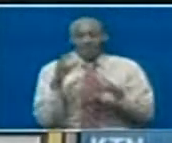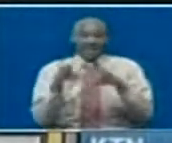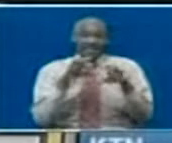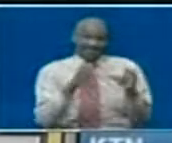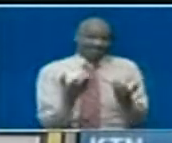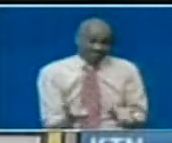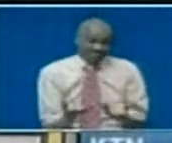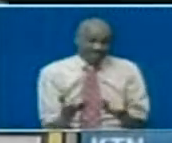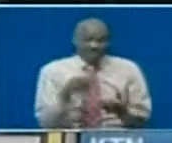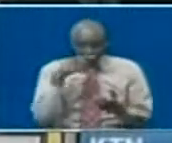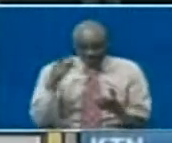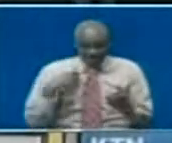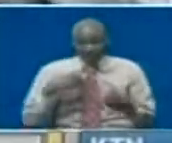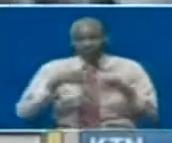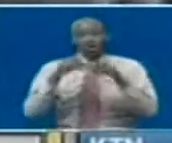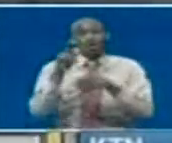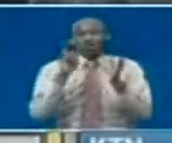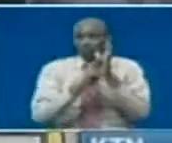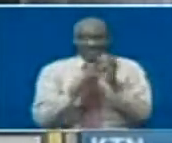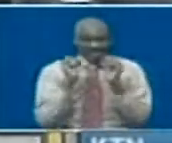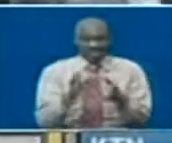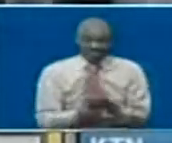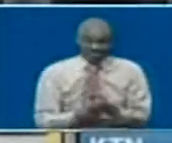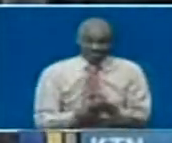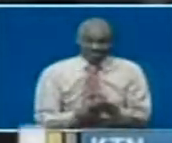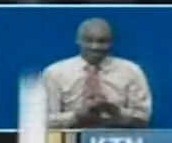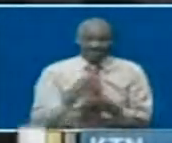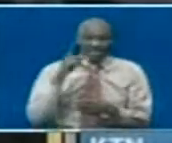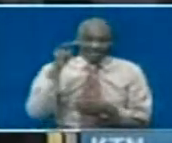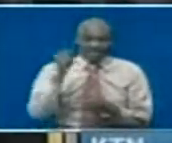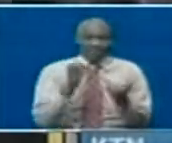companies that are playing by the rules. Philip Keitan, KTN Business.